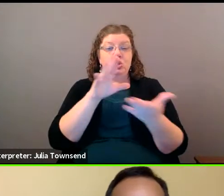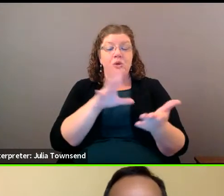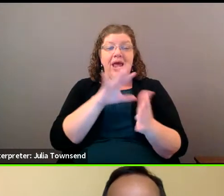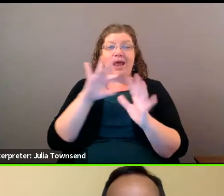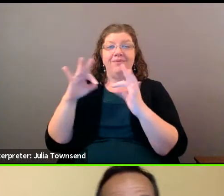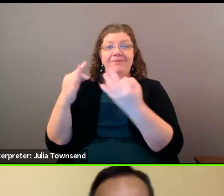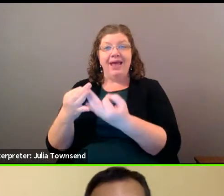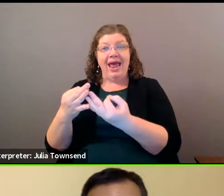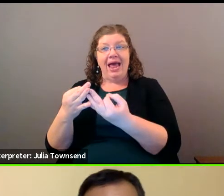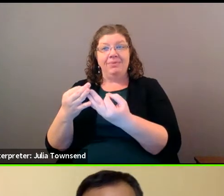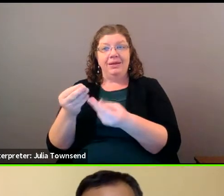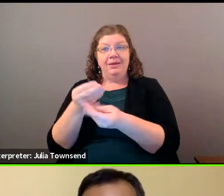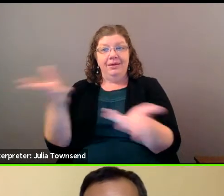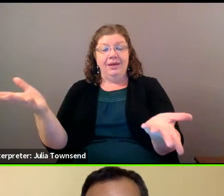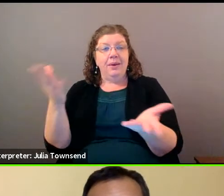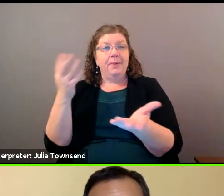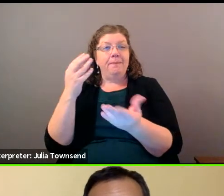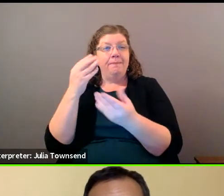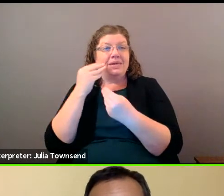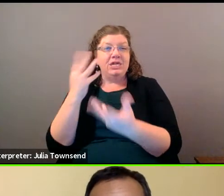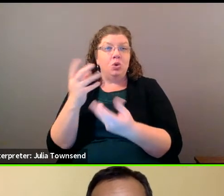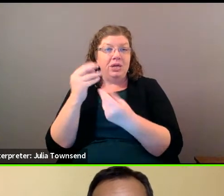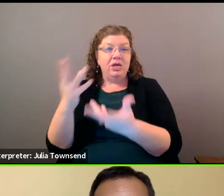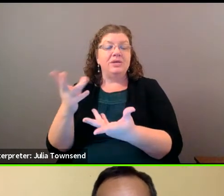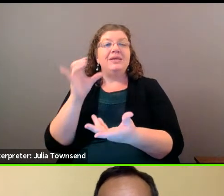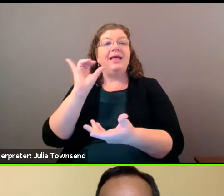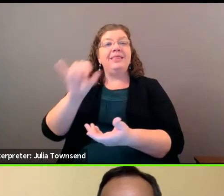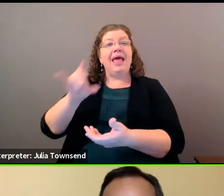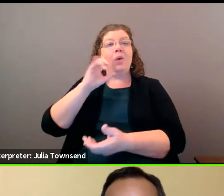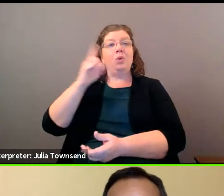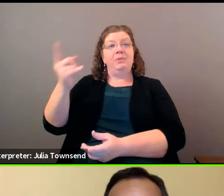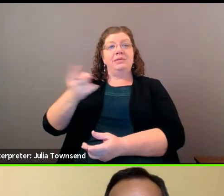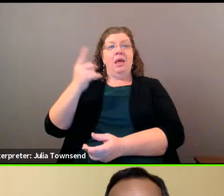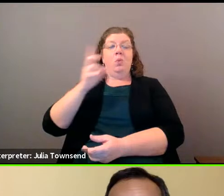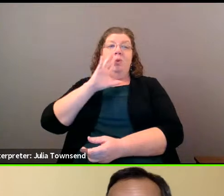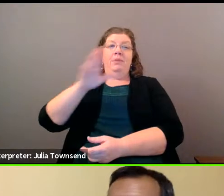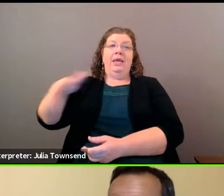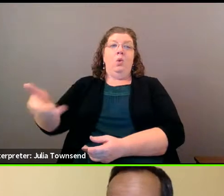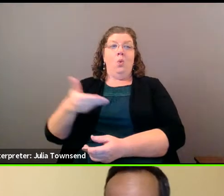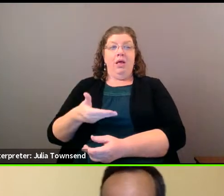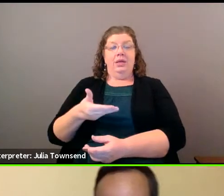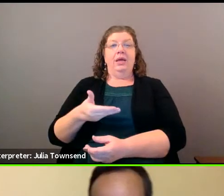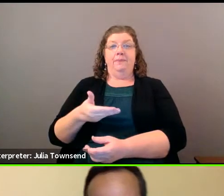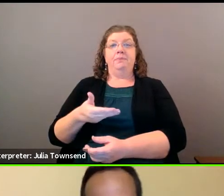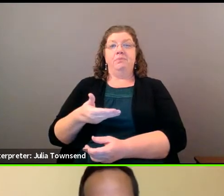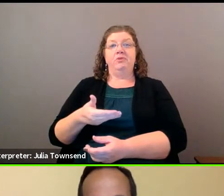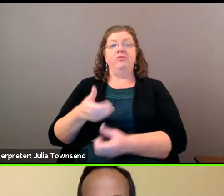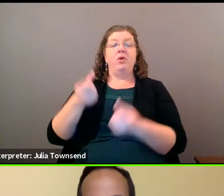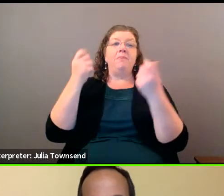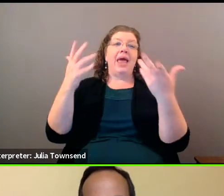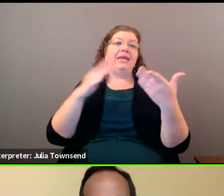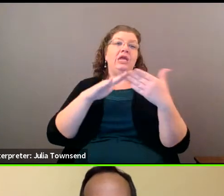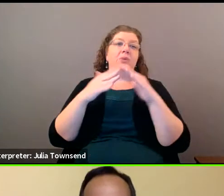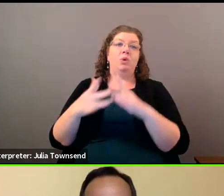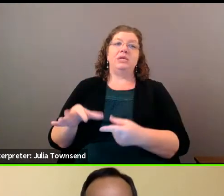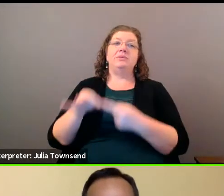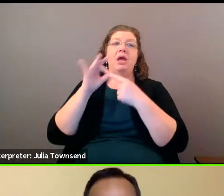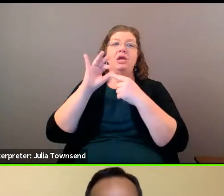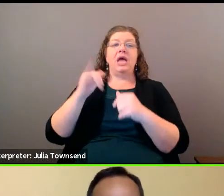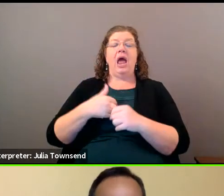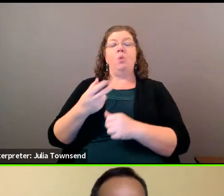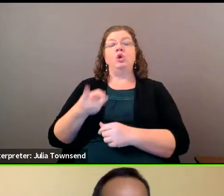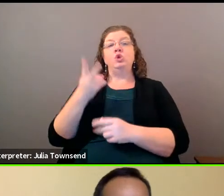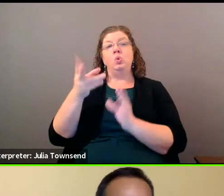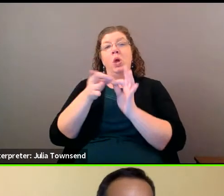facing materials. And that will be something that will be welcomed in for lots of communities, especially our dual